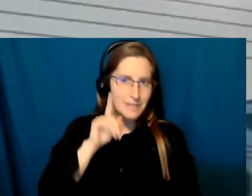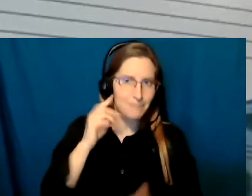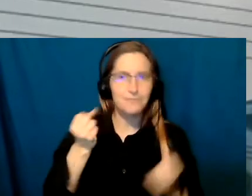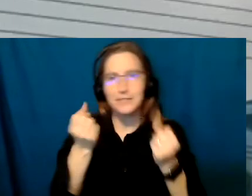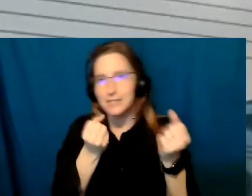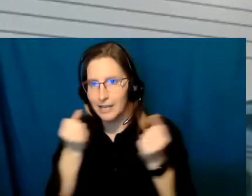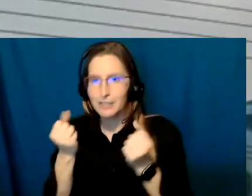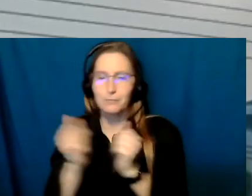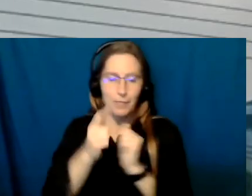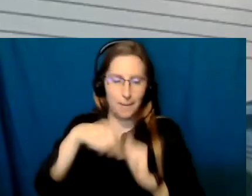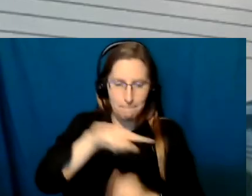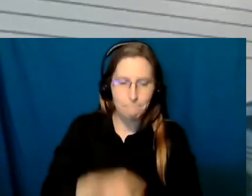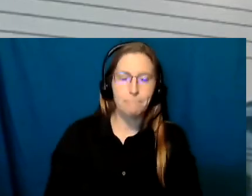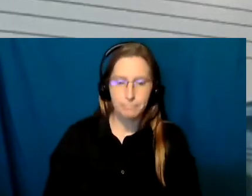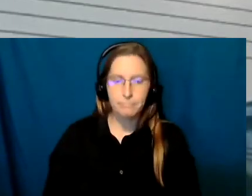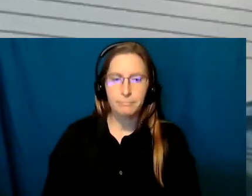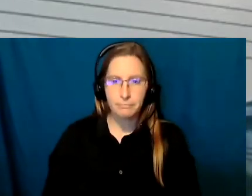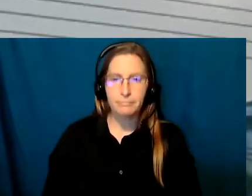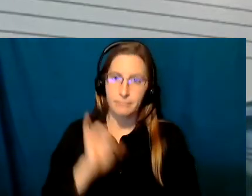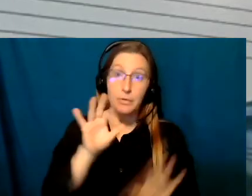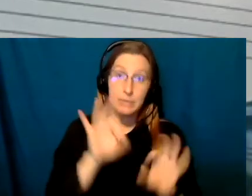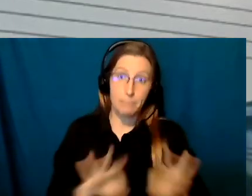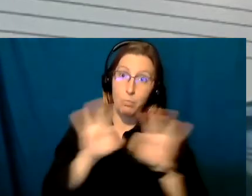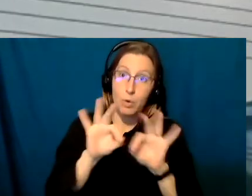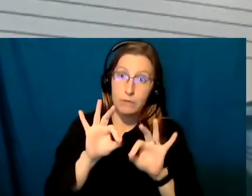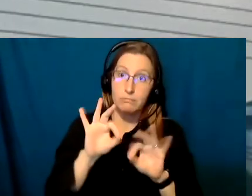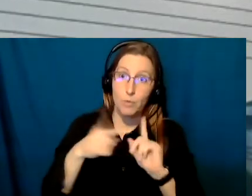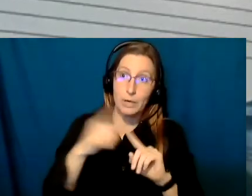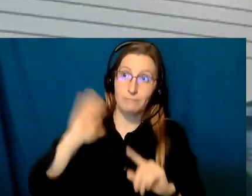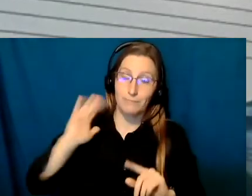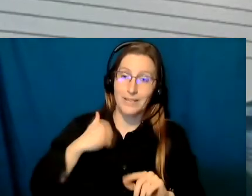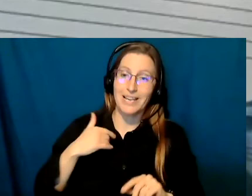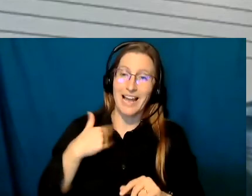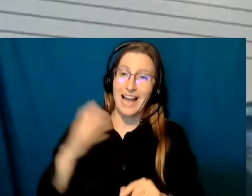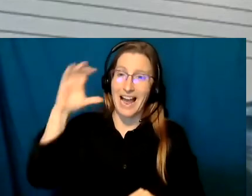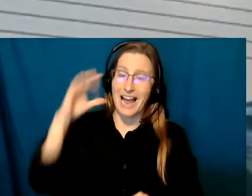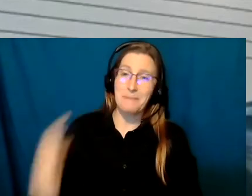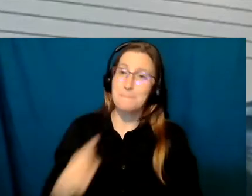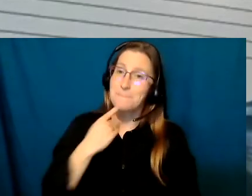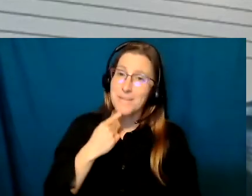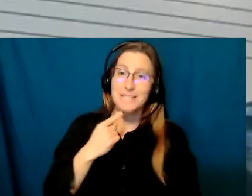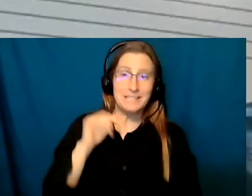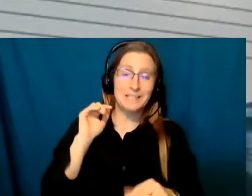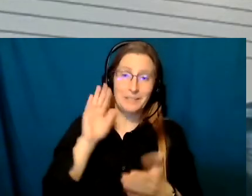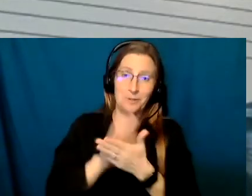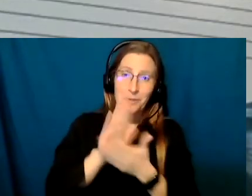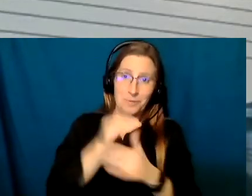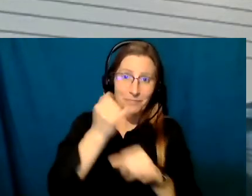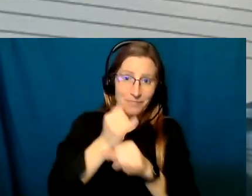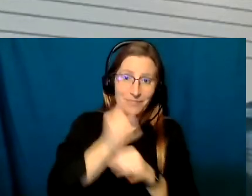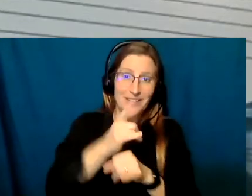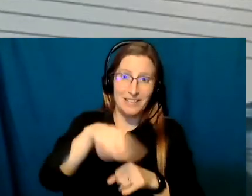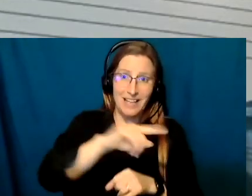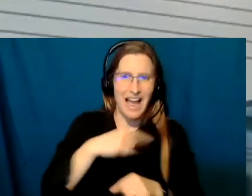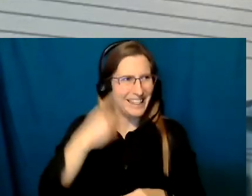them. That was very important to me, and I miss all the staff at the school, even though I believe they're all virtual